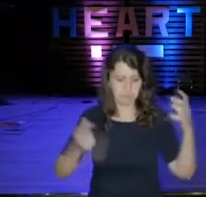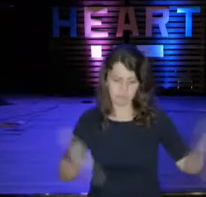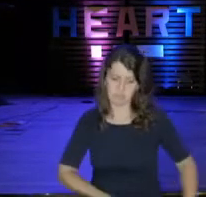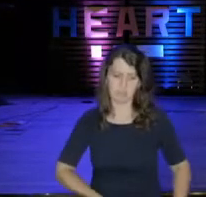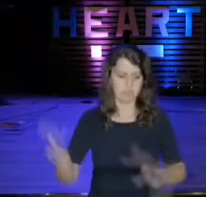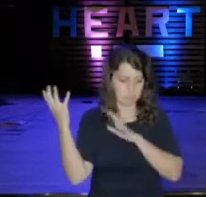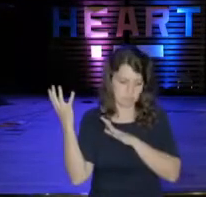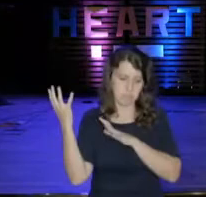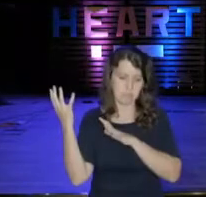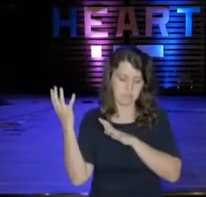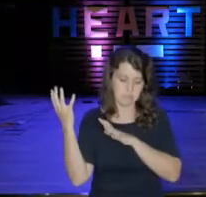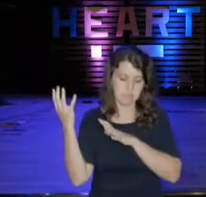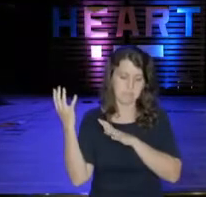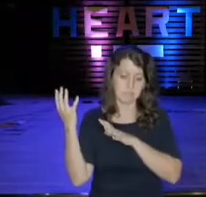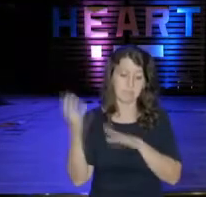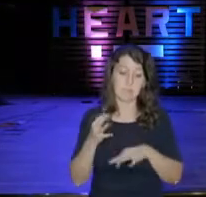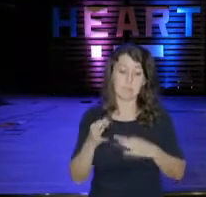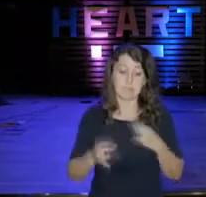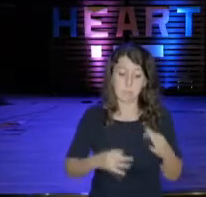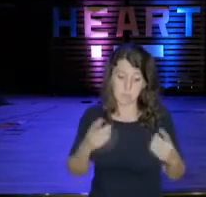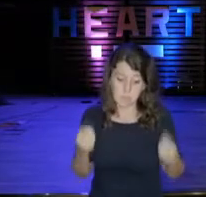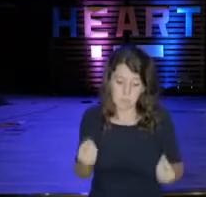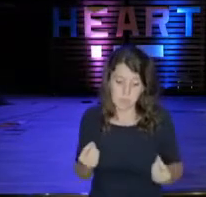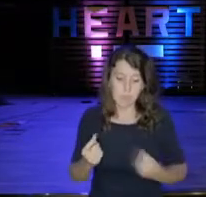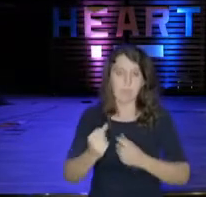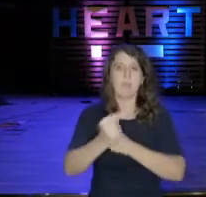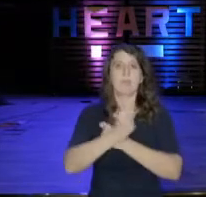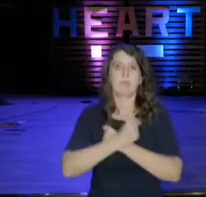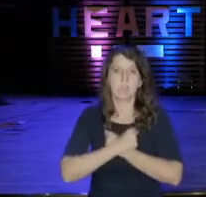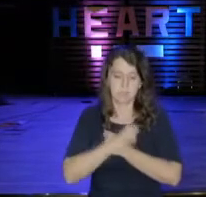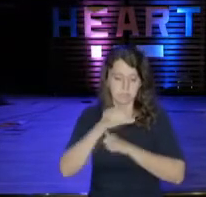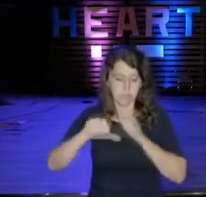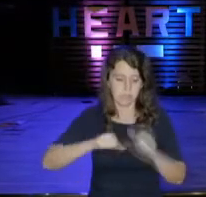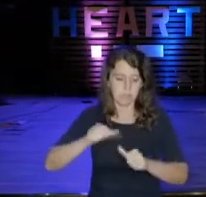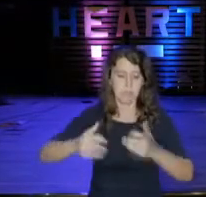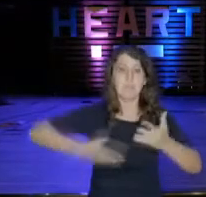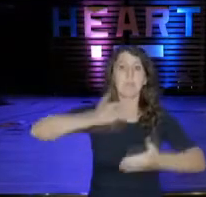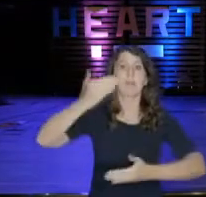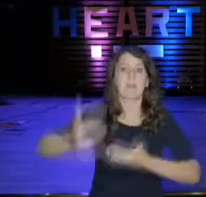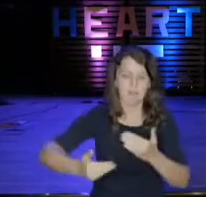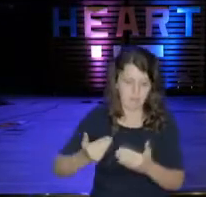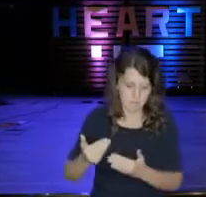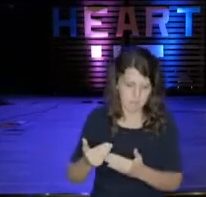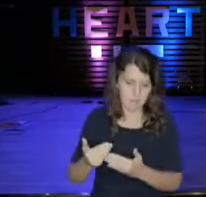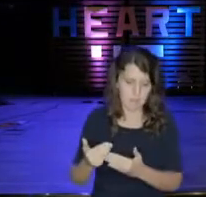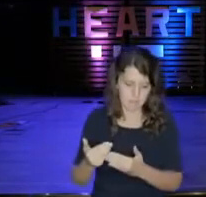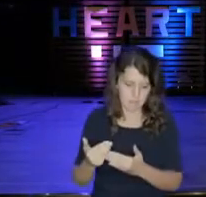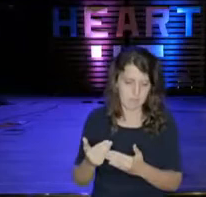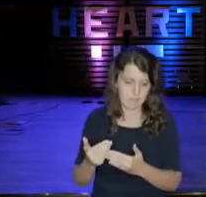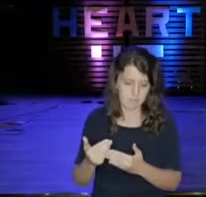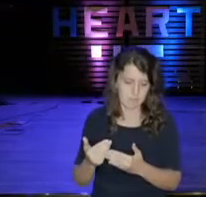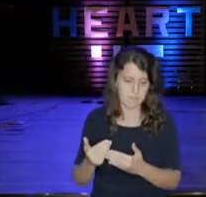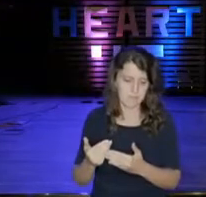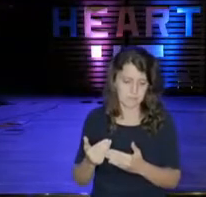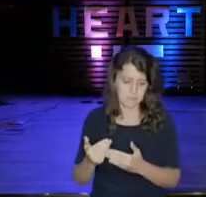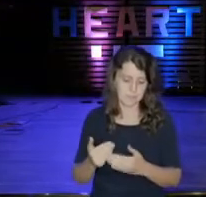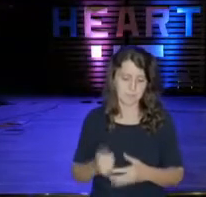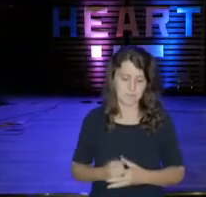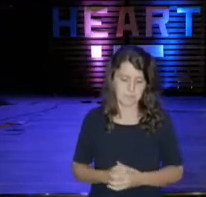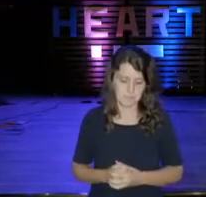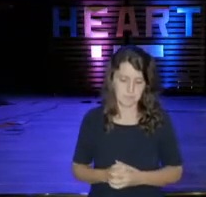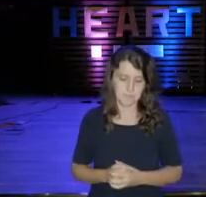evil behavior. Instead, be kind. This is this word, kind, Christostis, to each